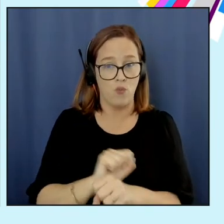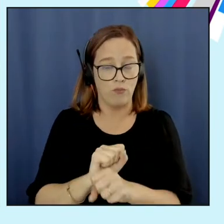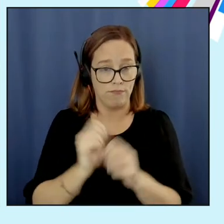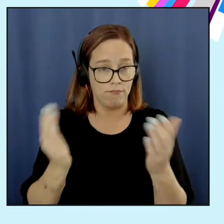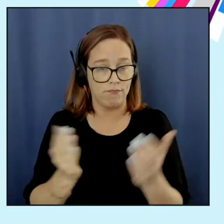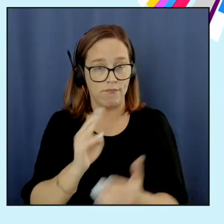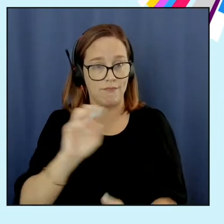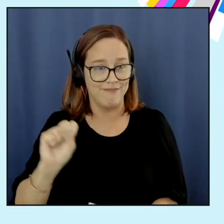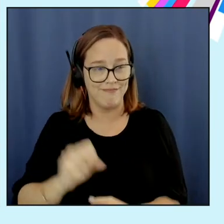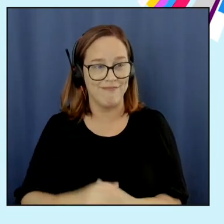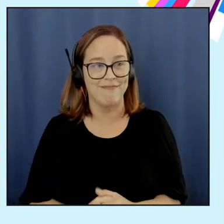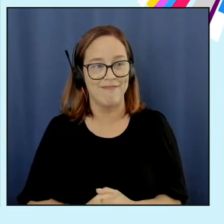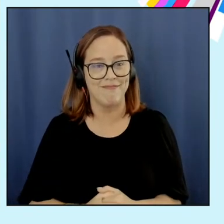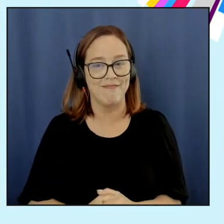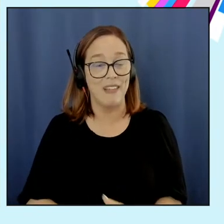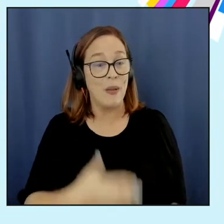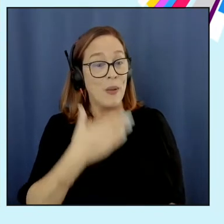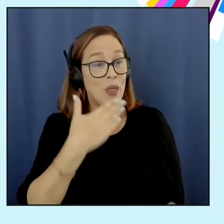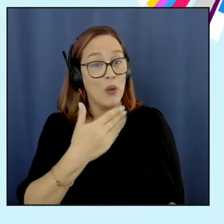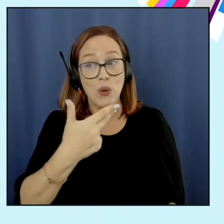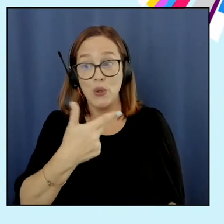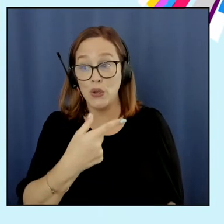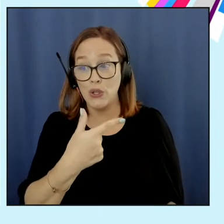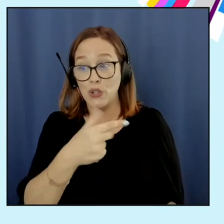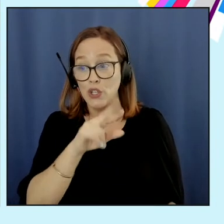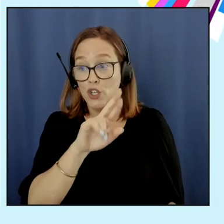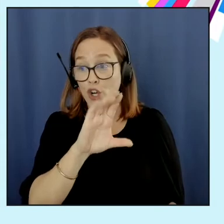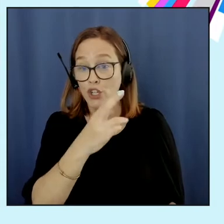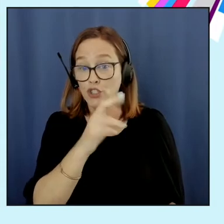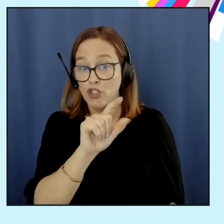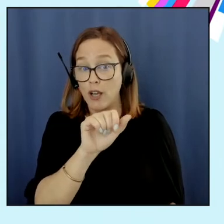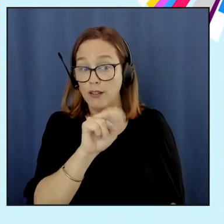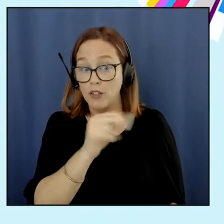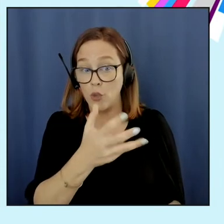Thank you. And Gerchatin, did you want to go ahead?